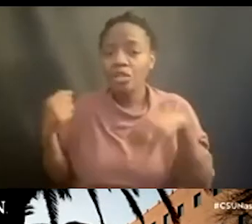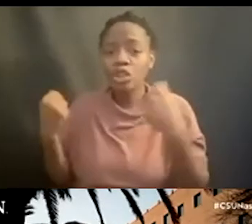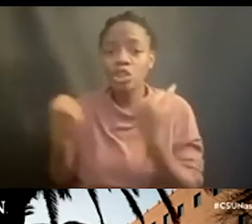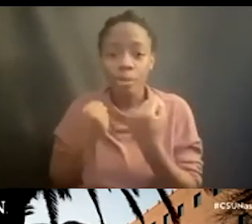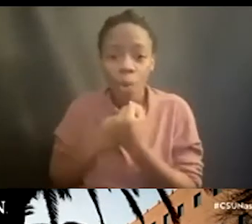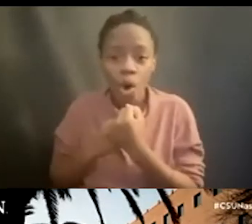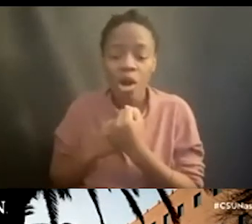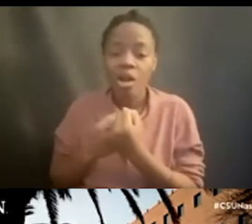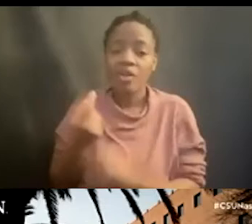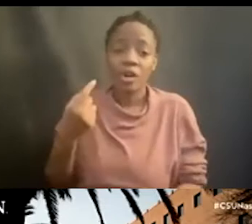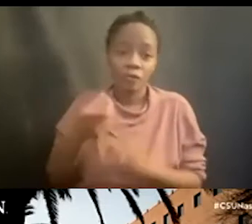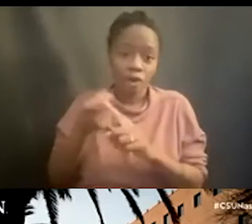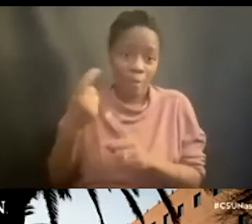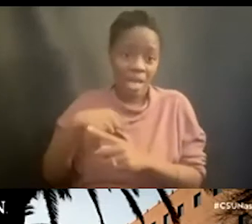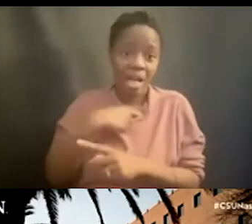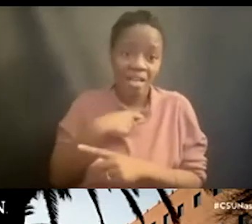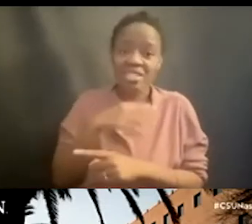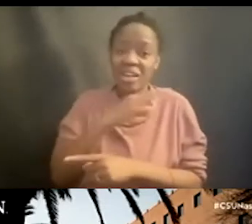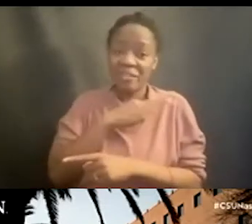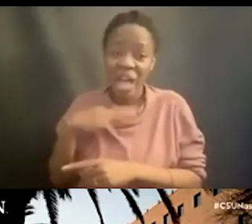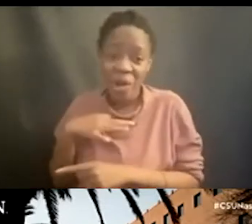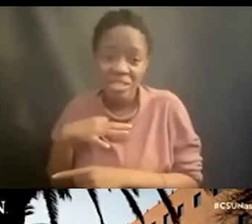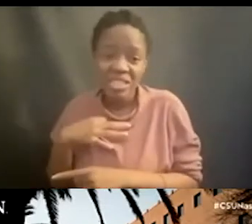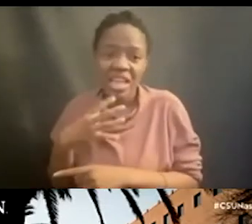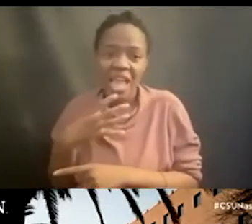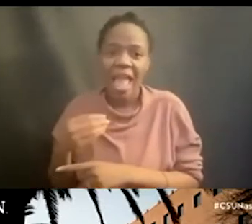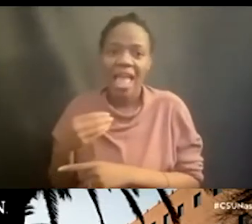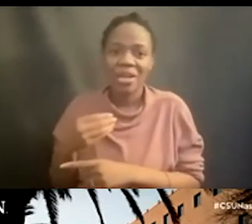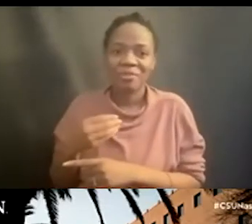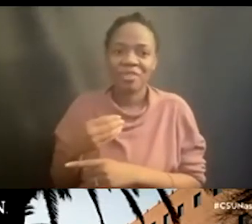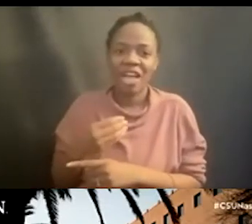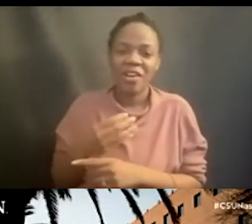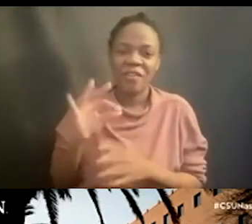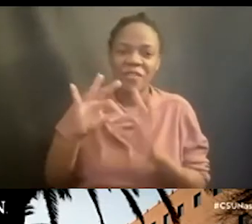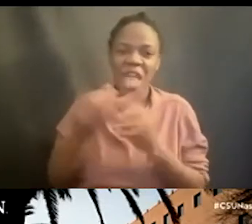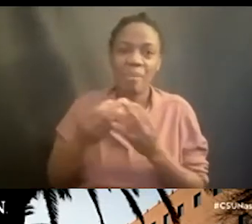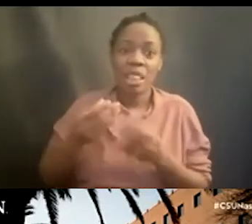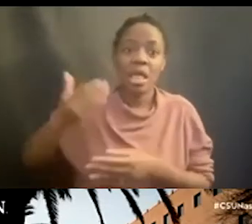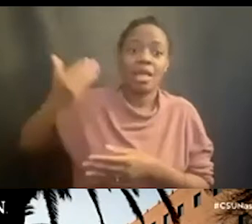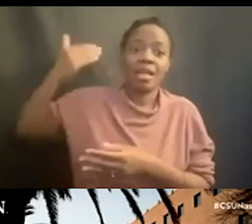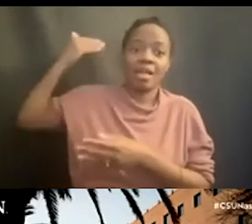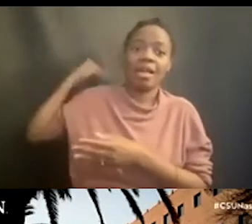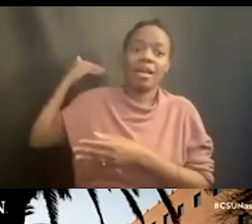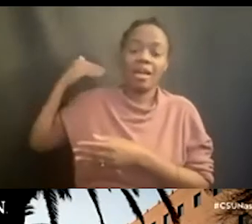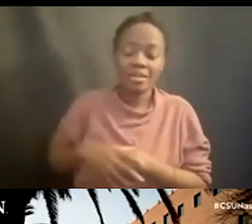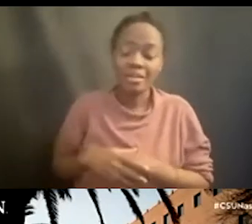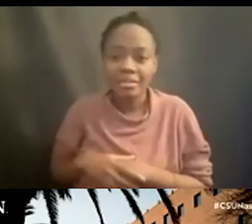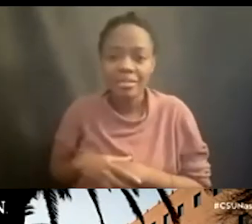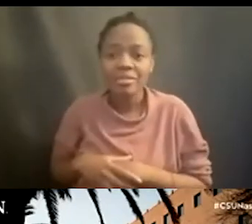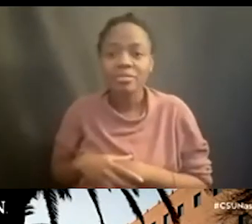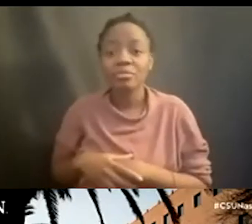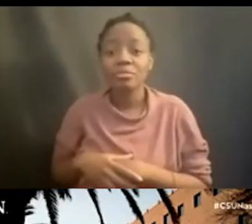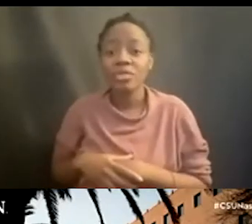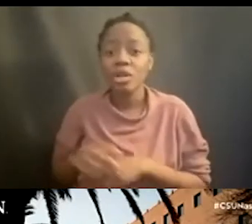us, our faculty, all of our ancestors, and all of that, so we're